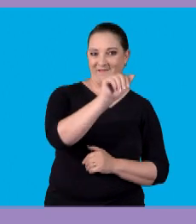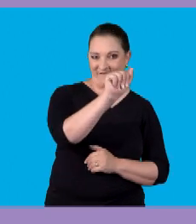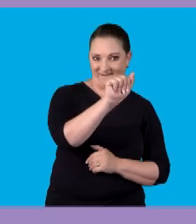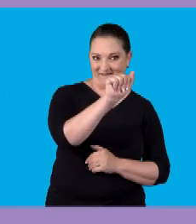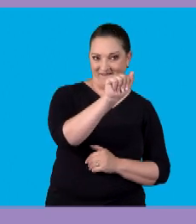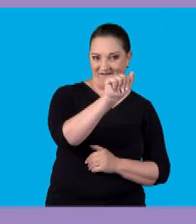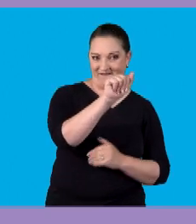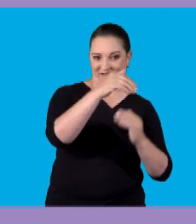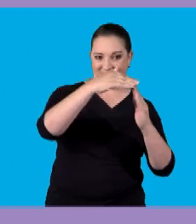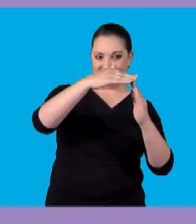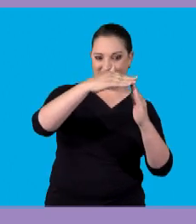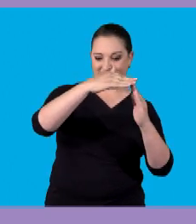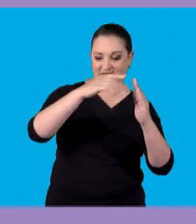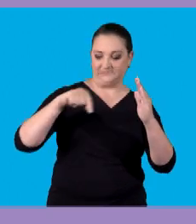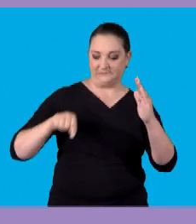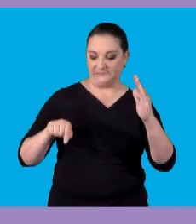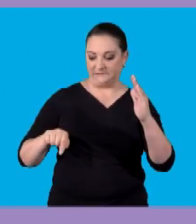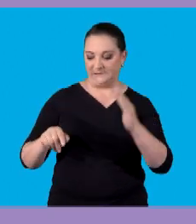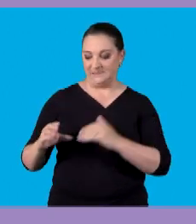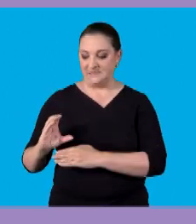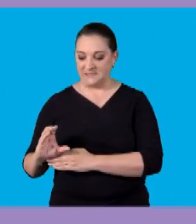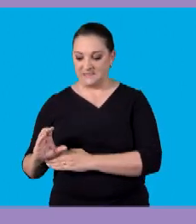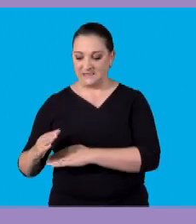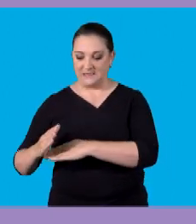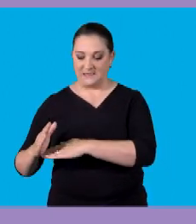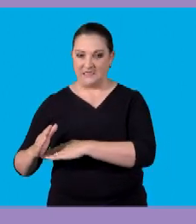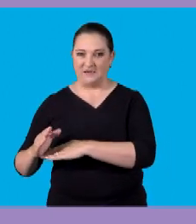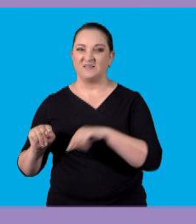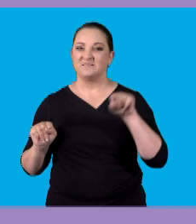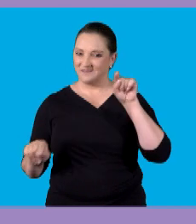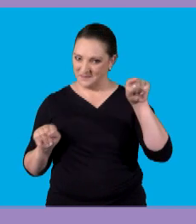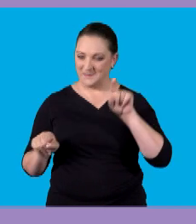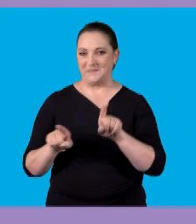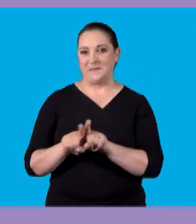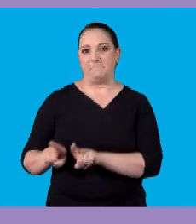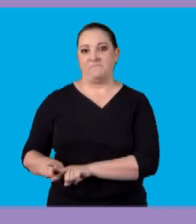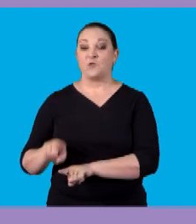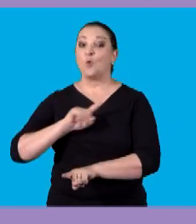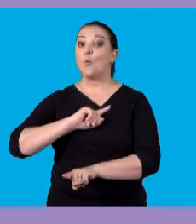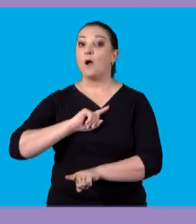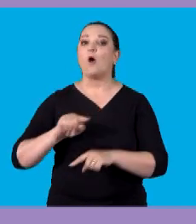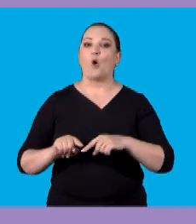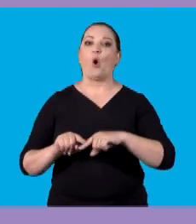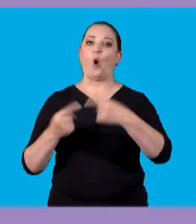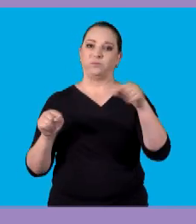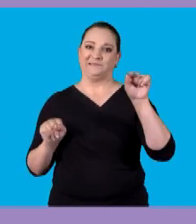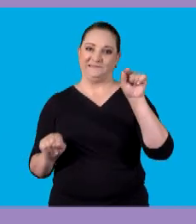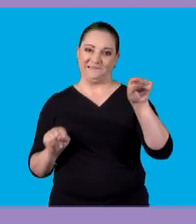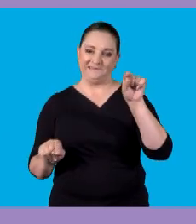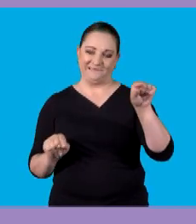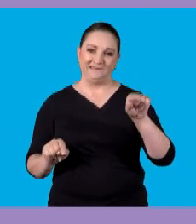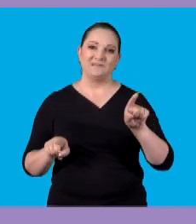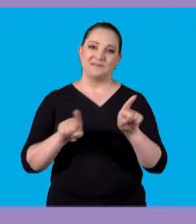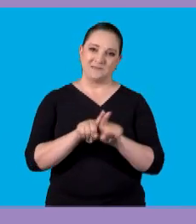A is equals to angle C. Why are we saying this? Because they are opposite each other, so those